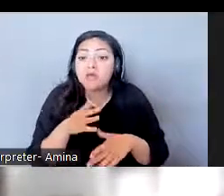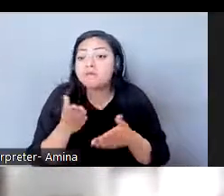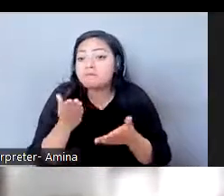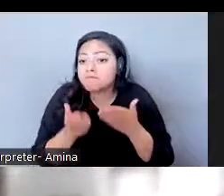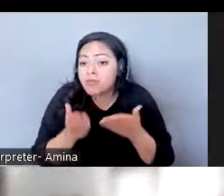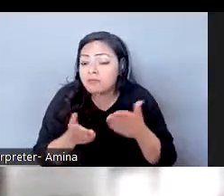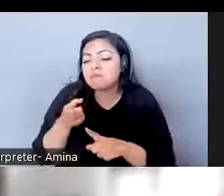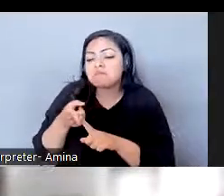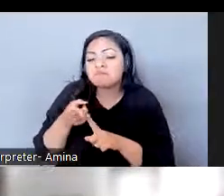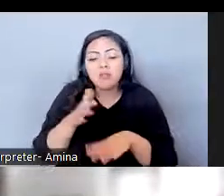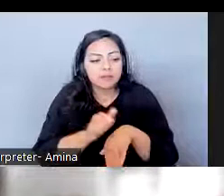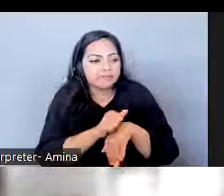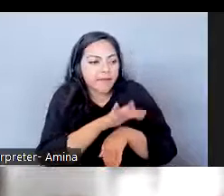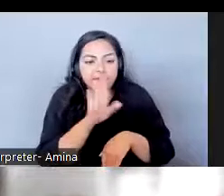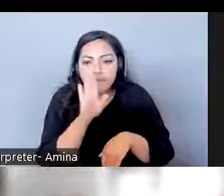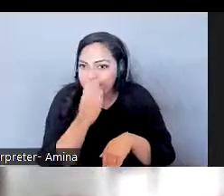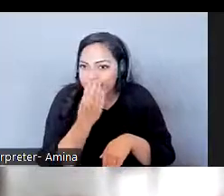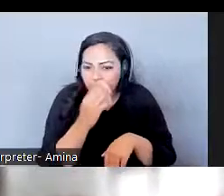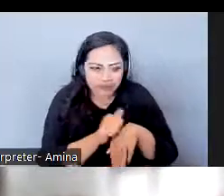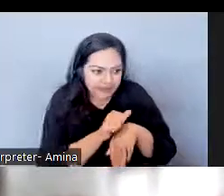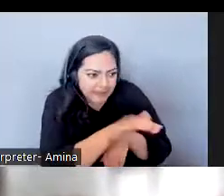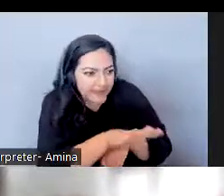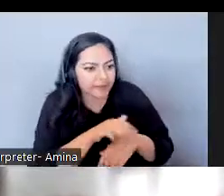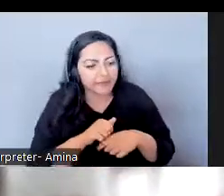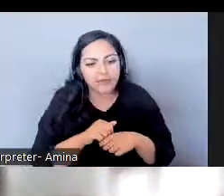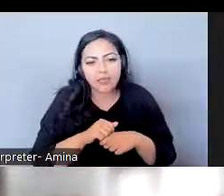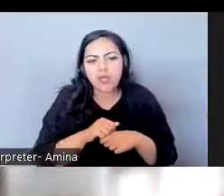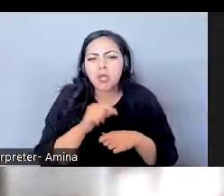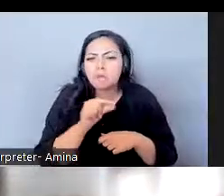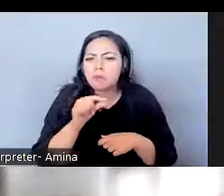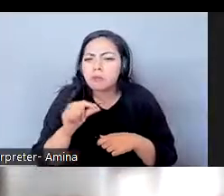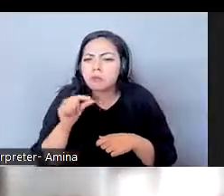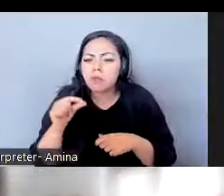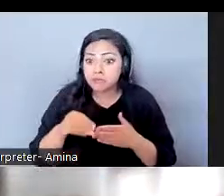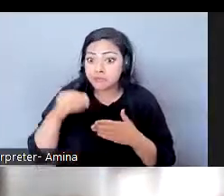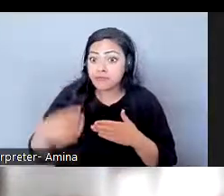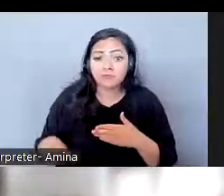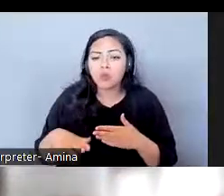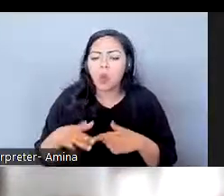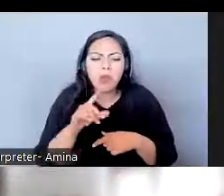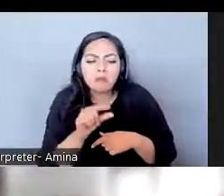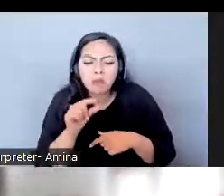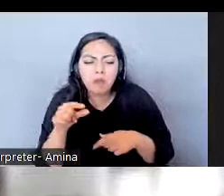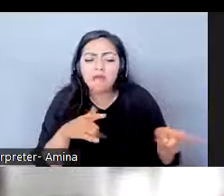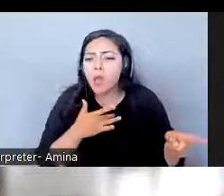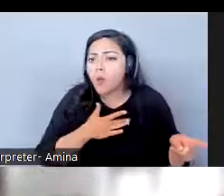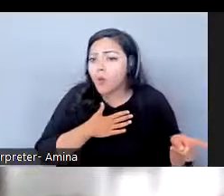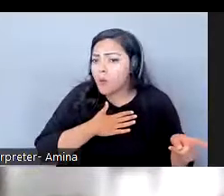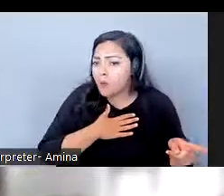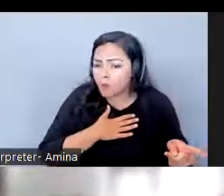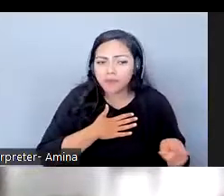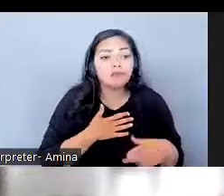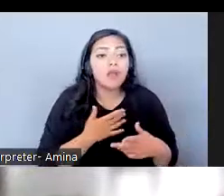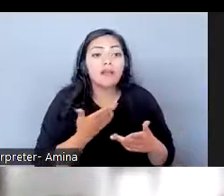house, little small tokens, things that, are not very expensive, but could potentially mean a lot. One, why are they doing that? Because they're trying to gain